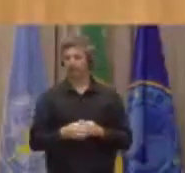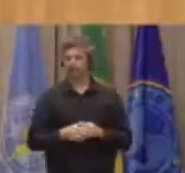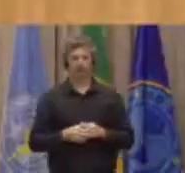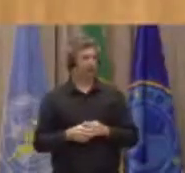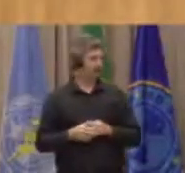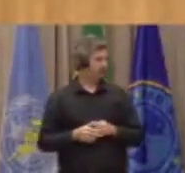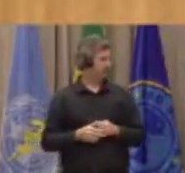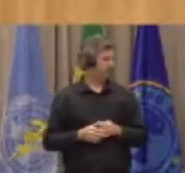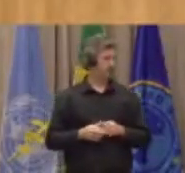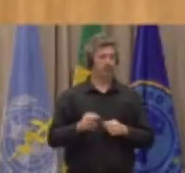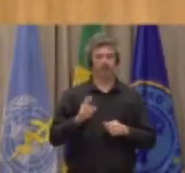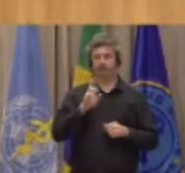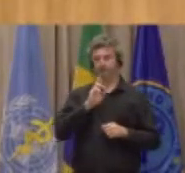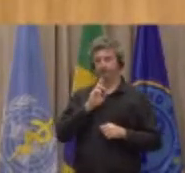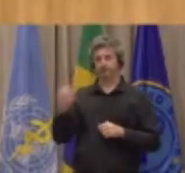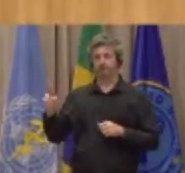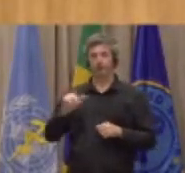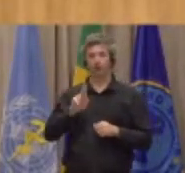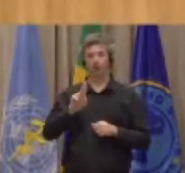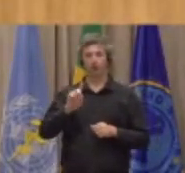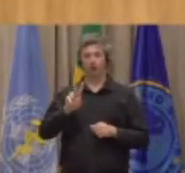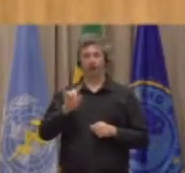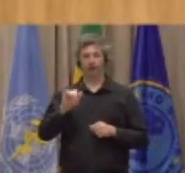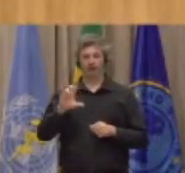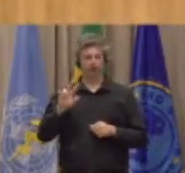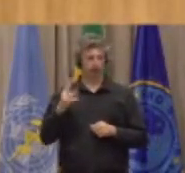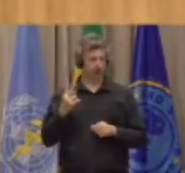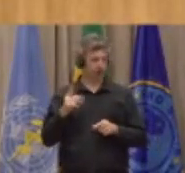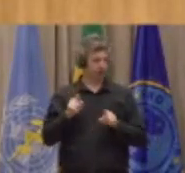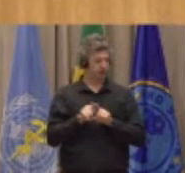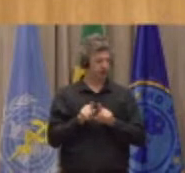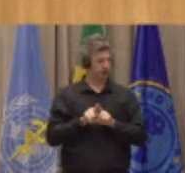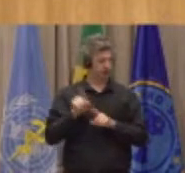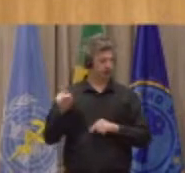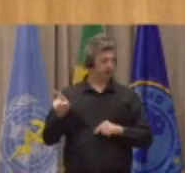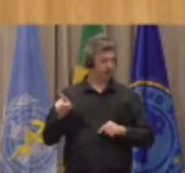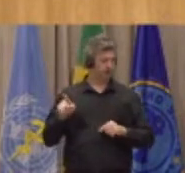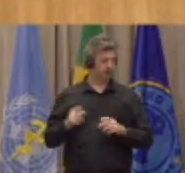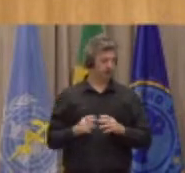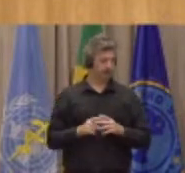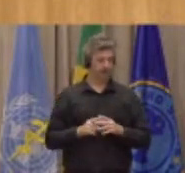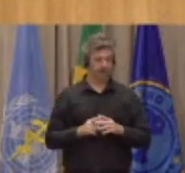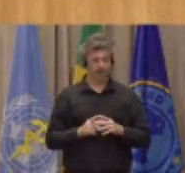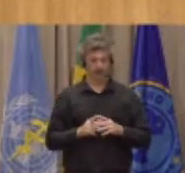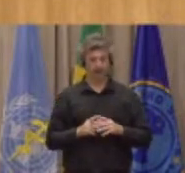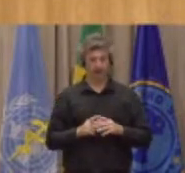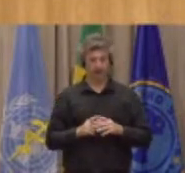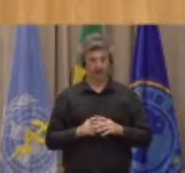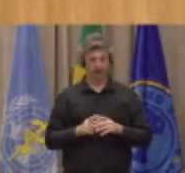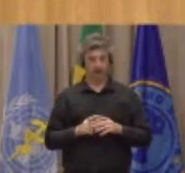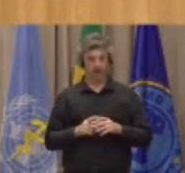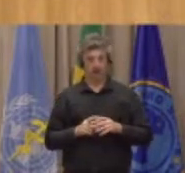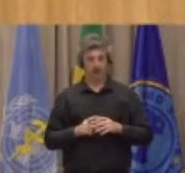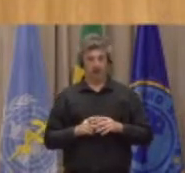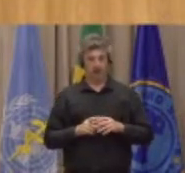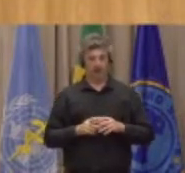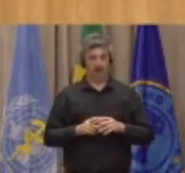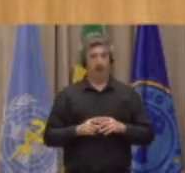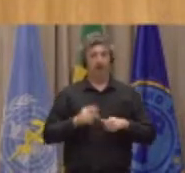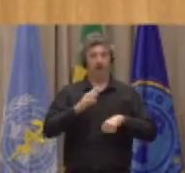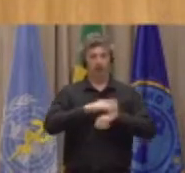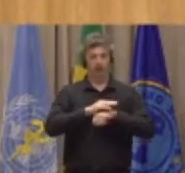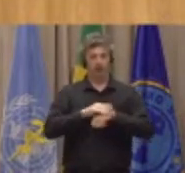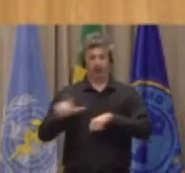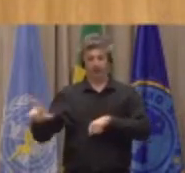Just one this process is going to